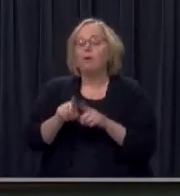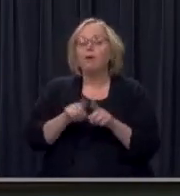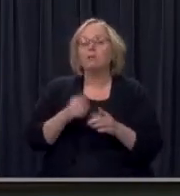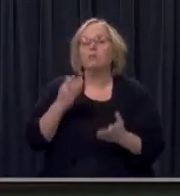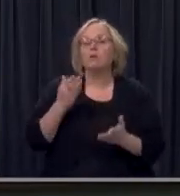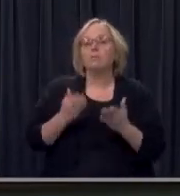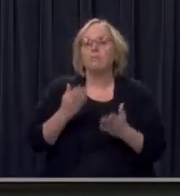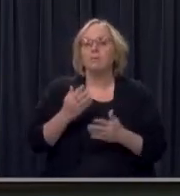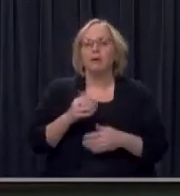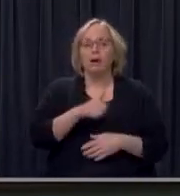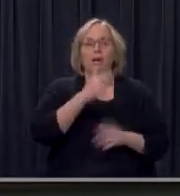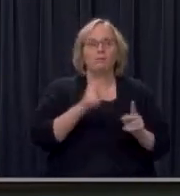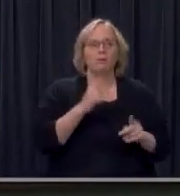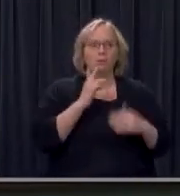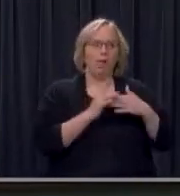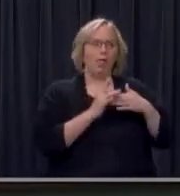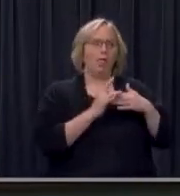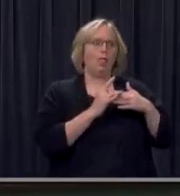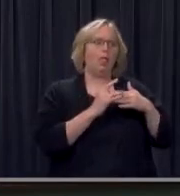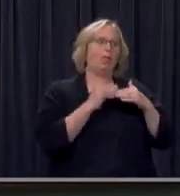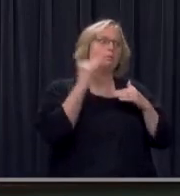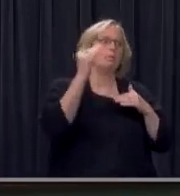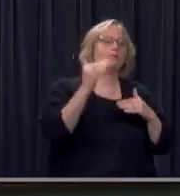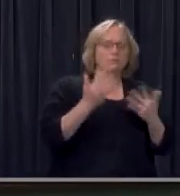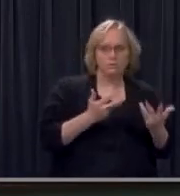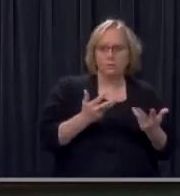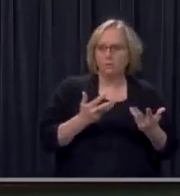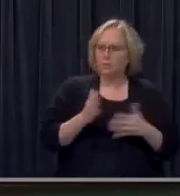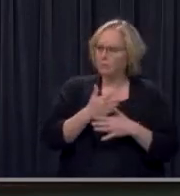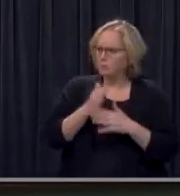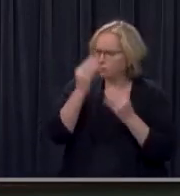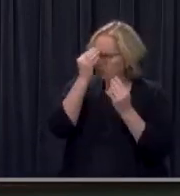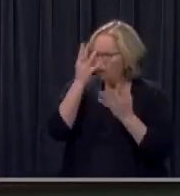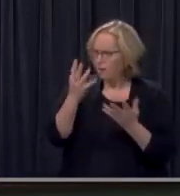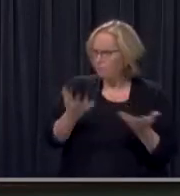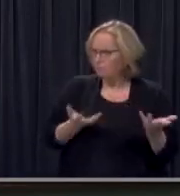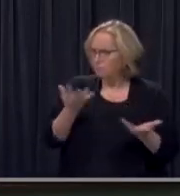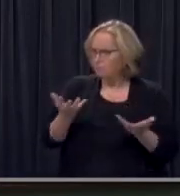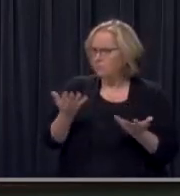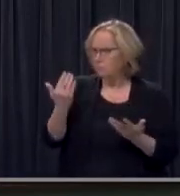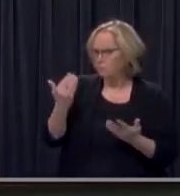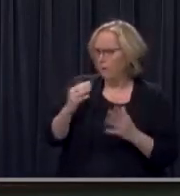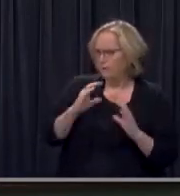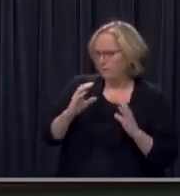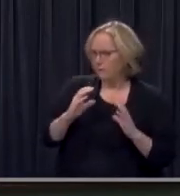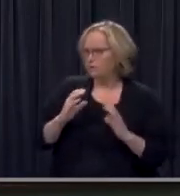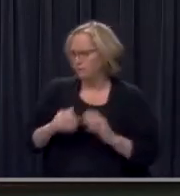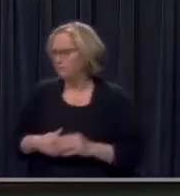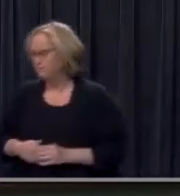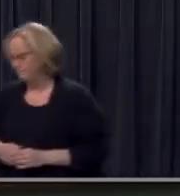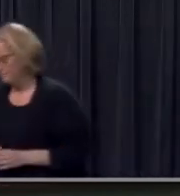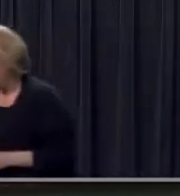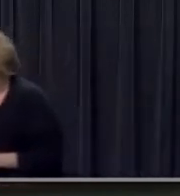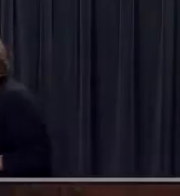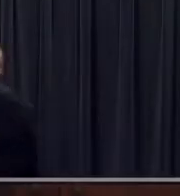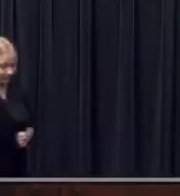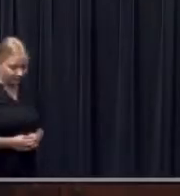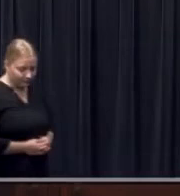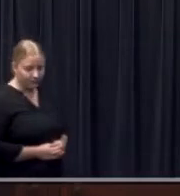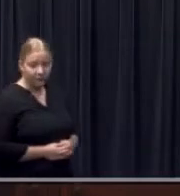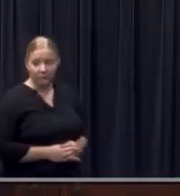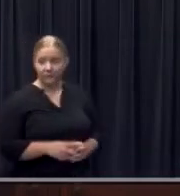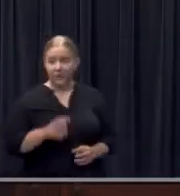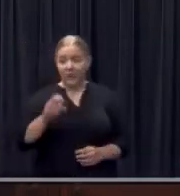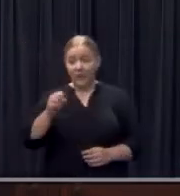was an all the time? Maybe? Yeah, Because absolutely. you shared some of that with some of us in prior conversations. It's a great Would you be question willing- because, we certainly had some buildings that had a